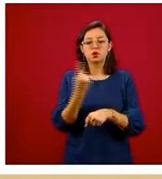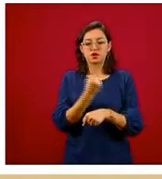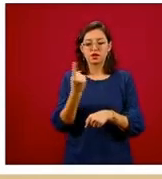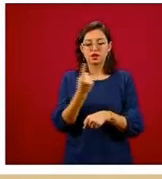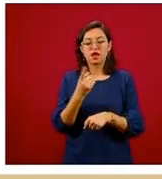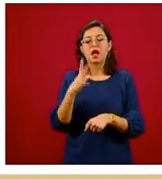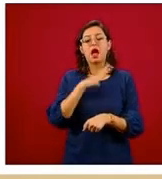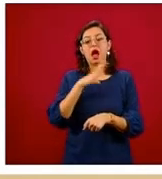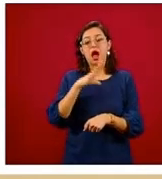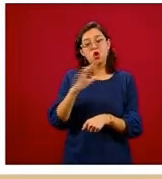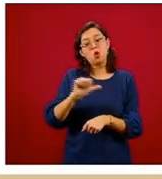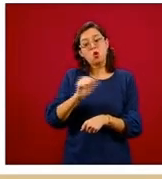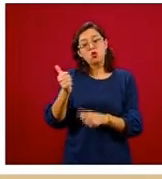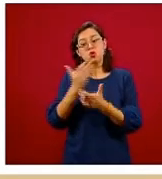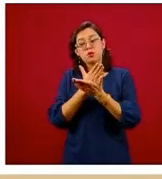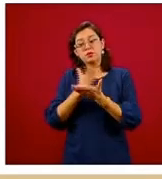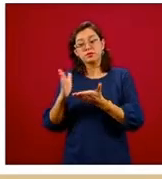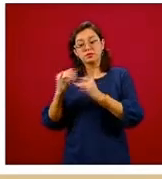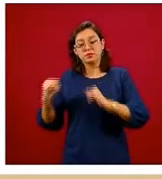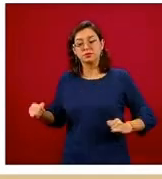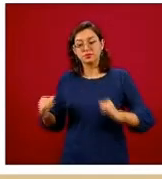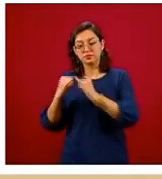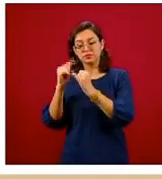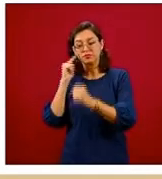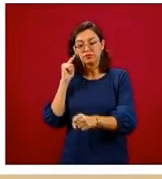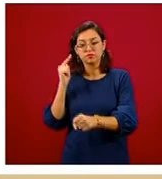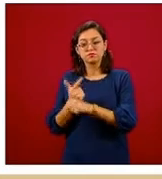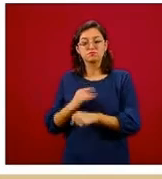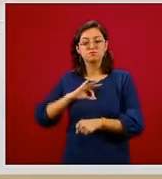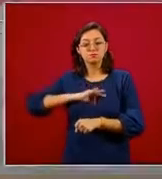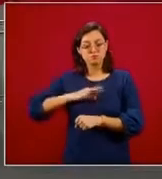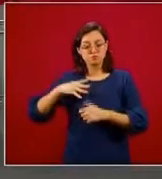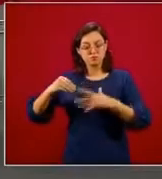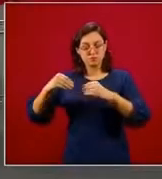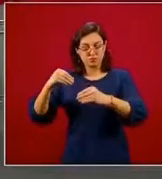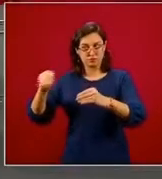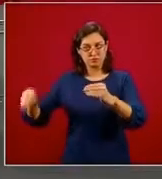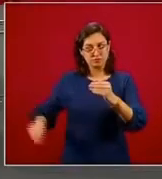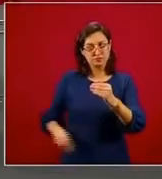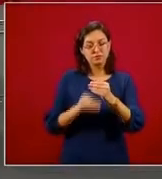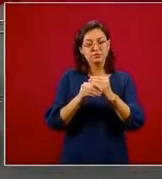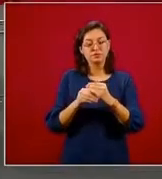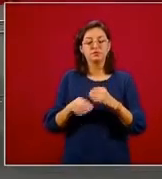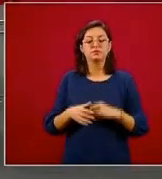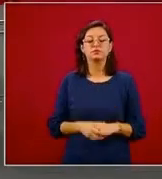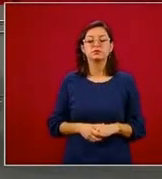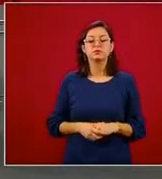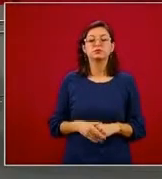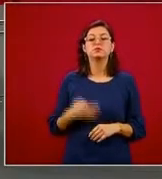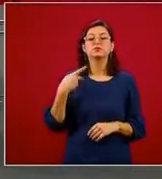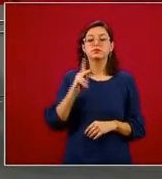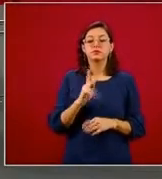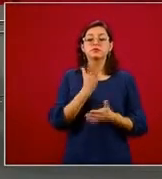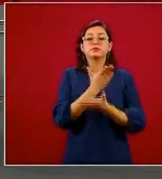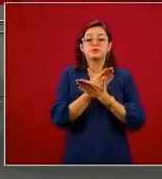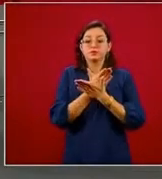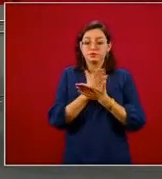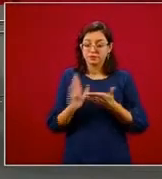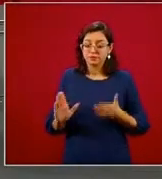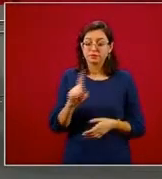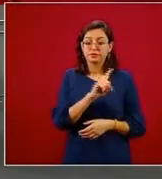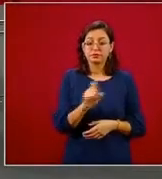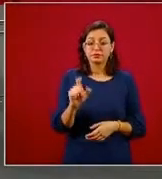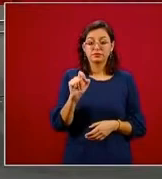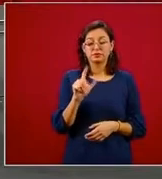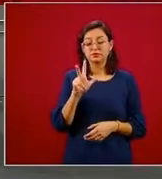are the processed tests directly gone to the reference of